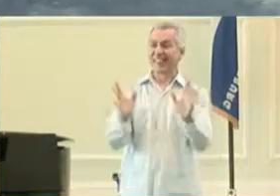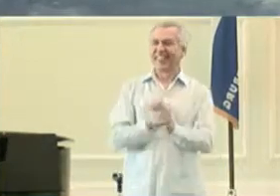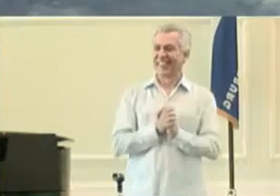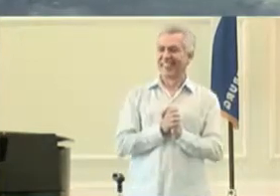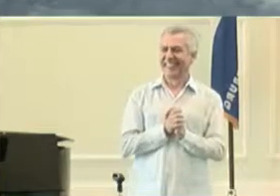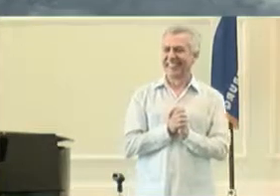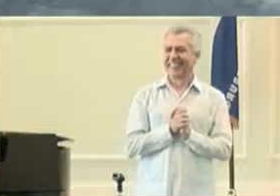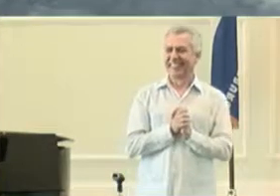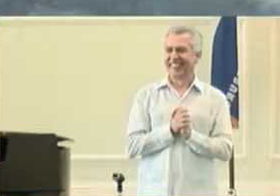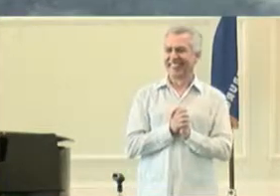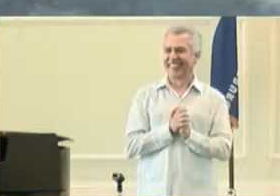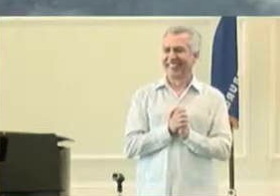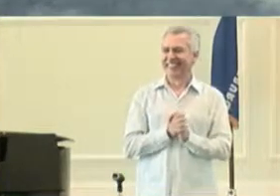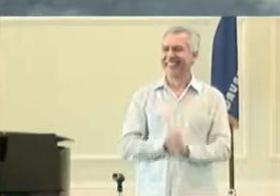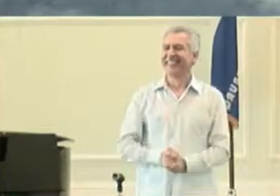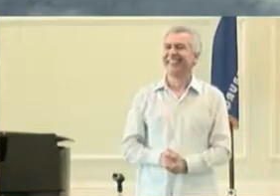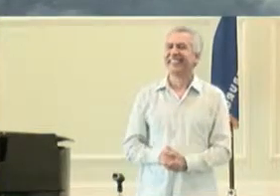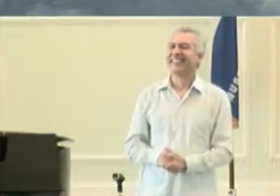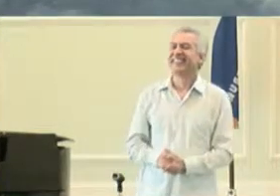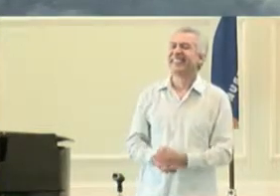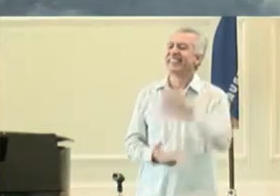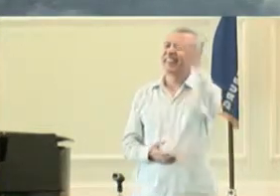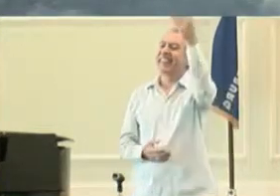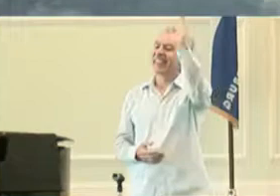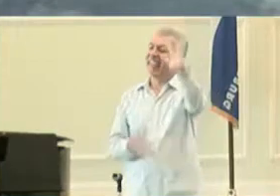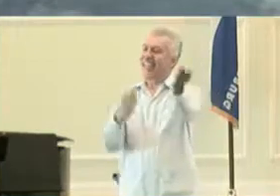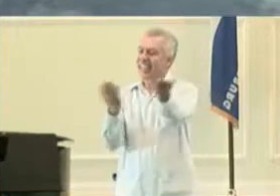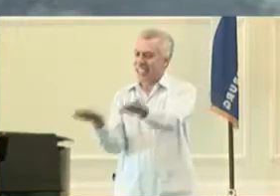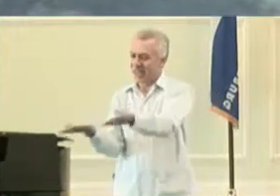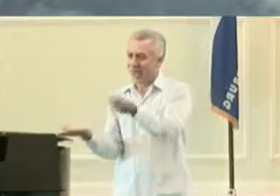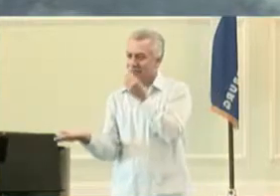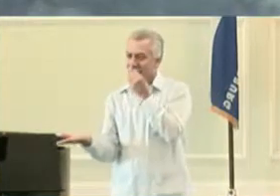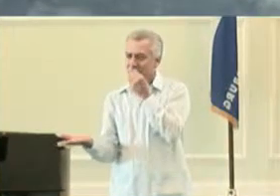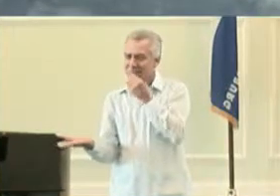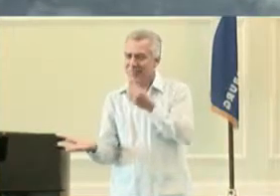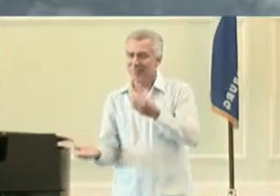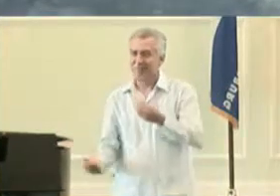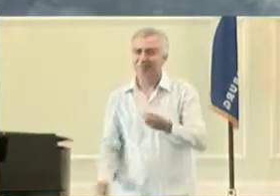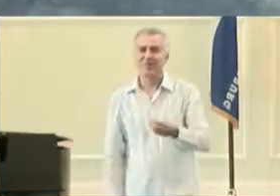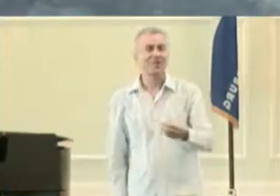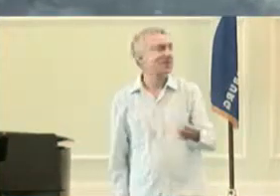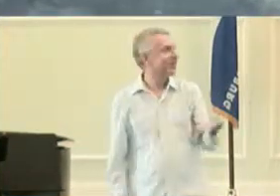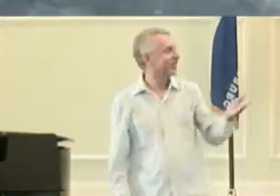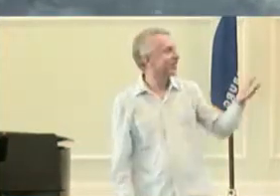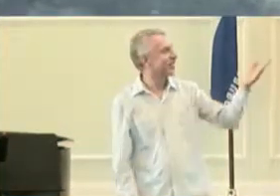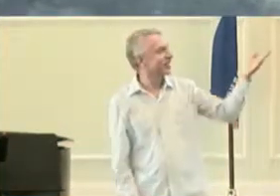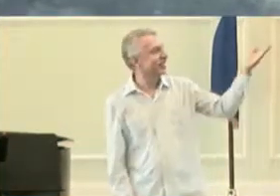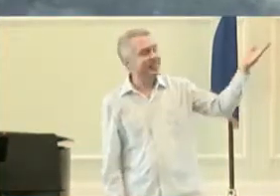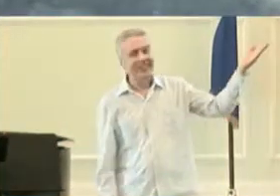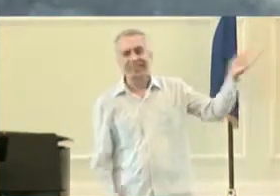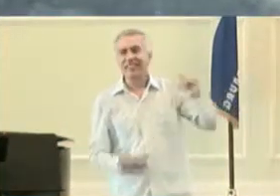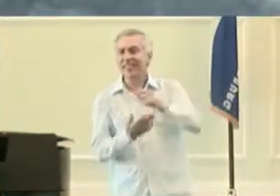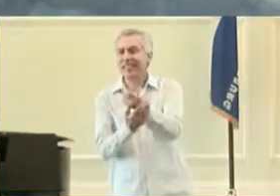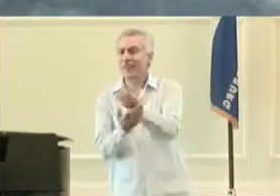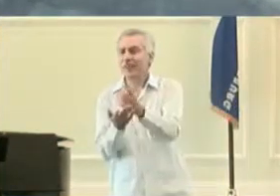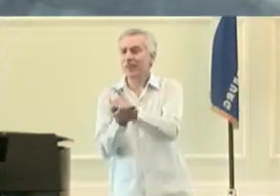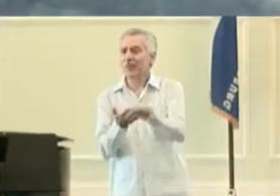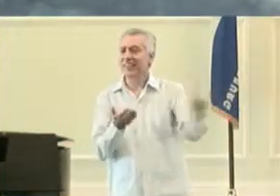food for them to eat. As we looked just a few weeks ago at Exodus